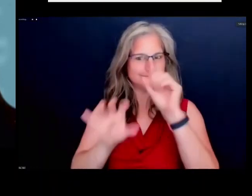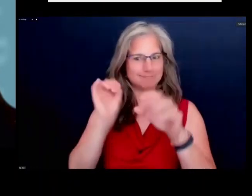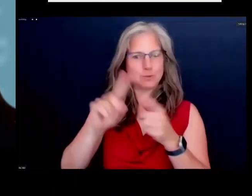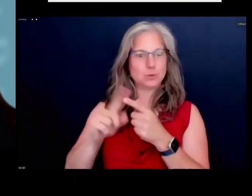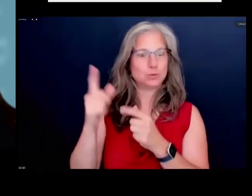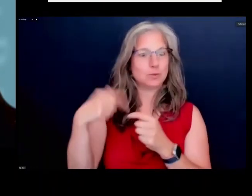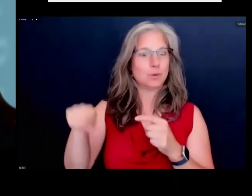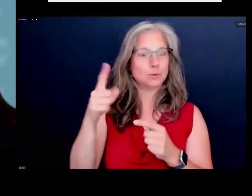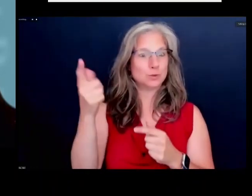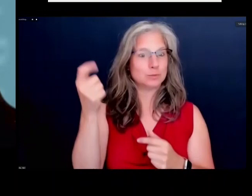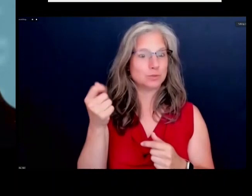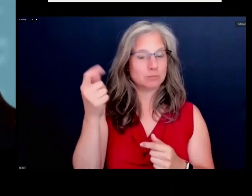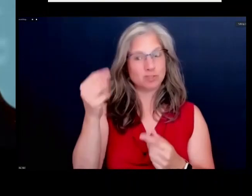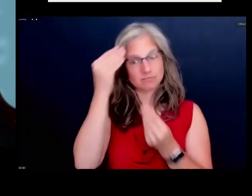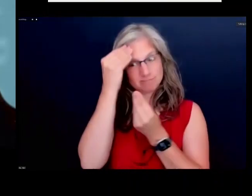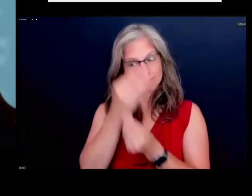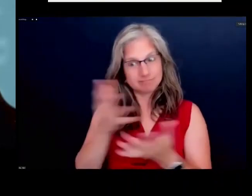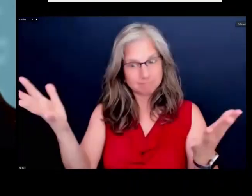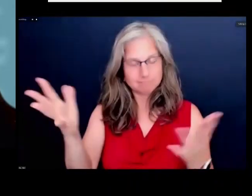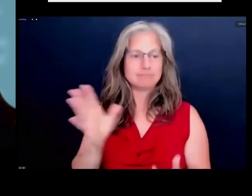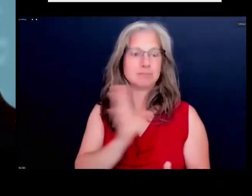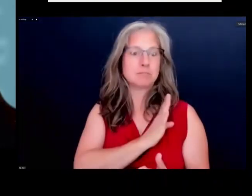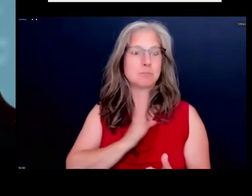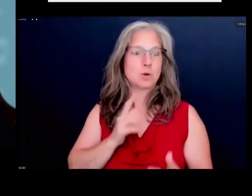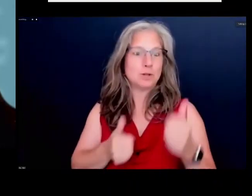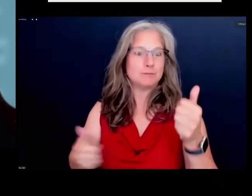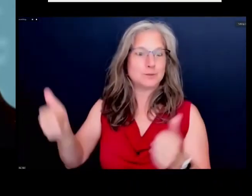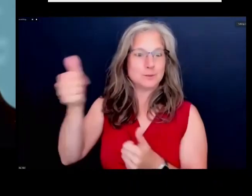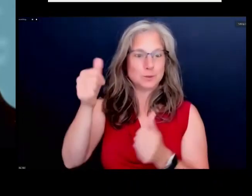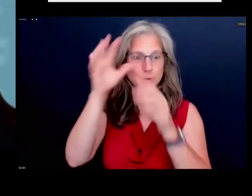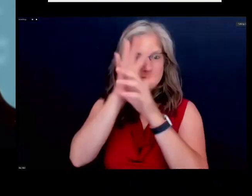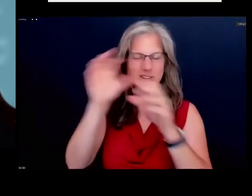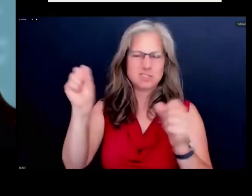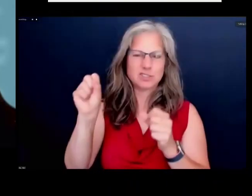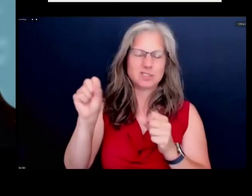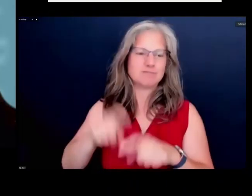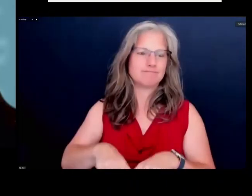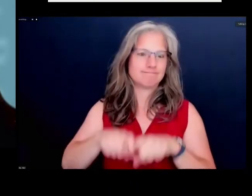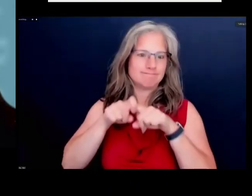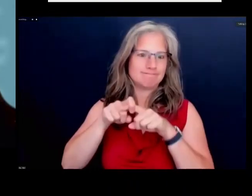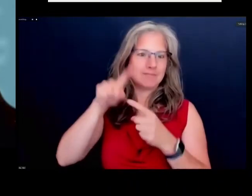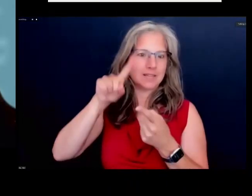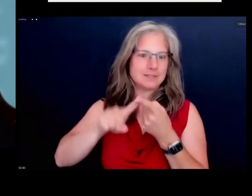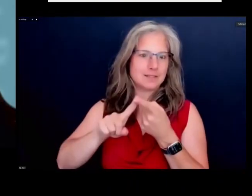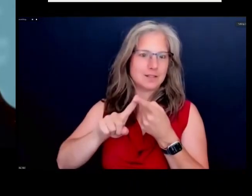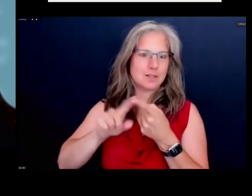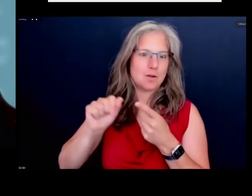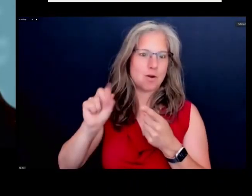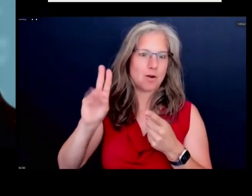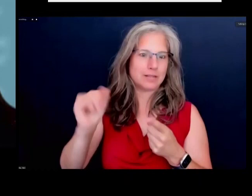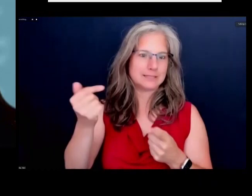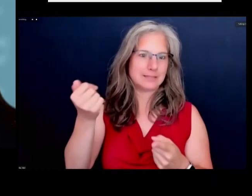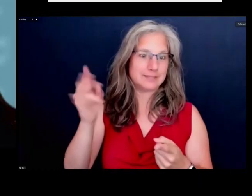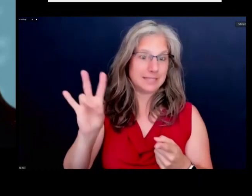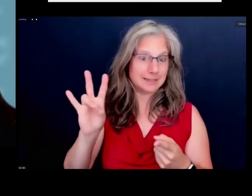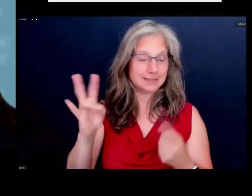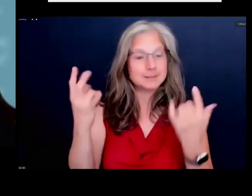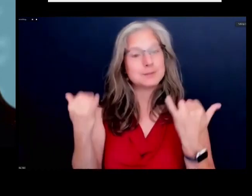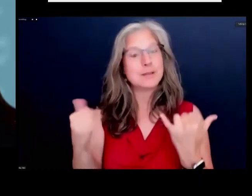to subscribers. And just so everyone knows, the Board of Supervisors is on summer recess until August